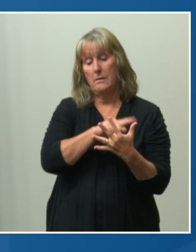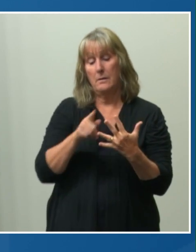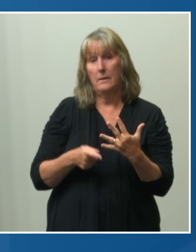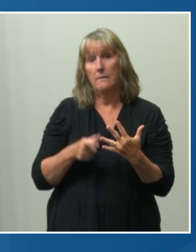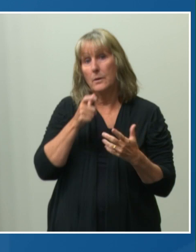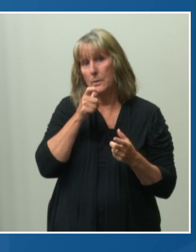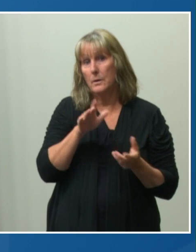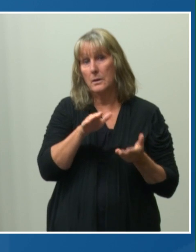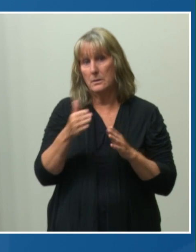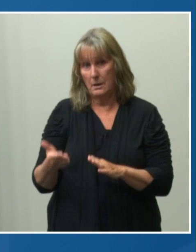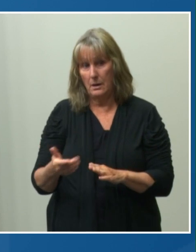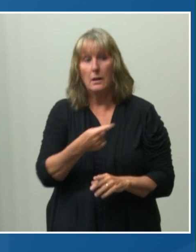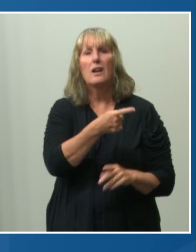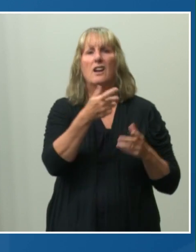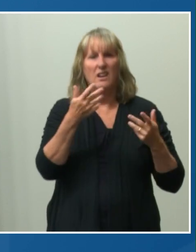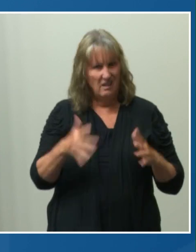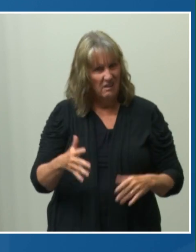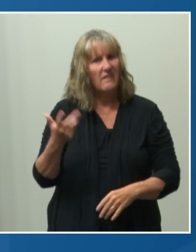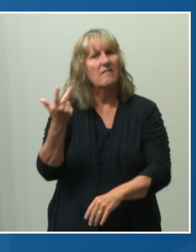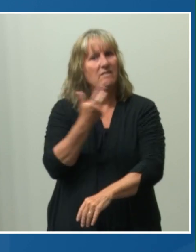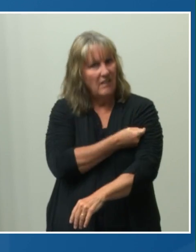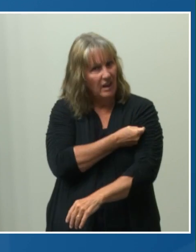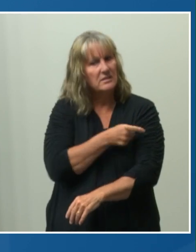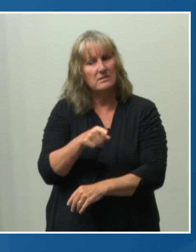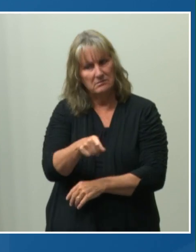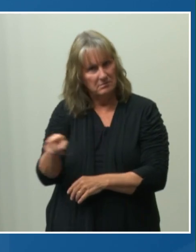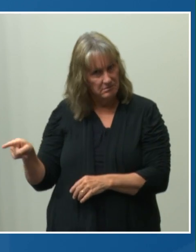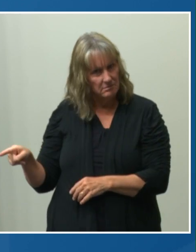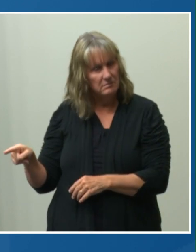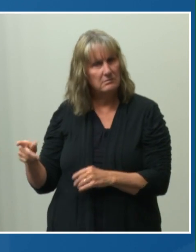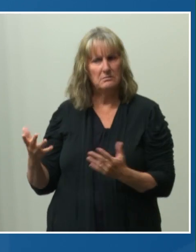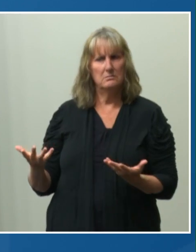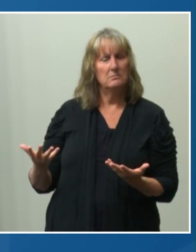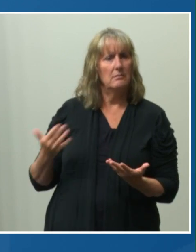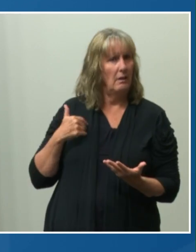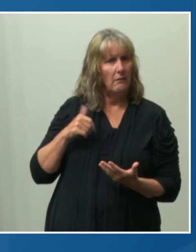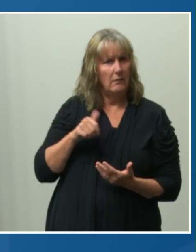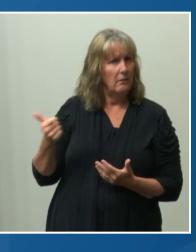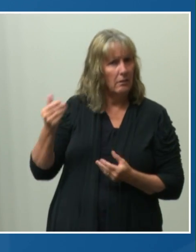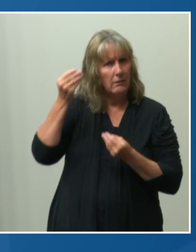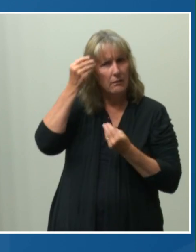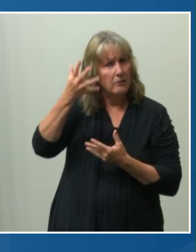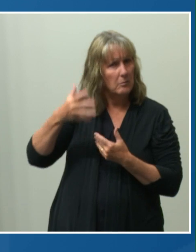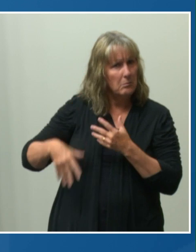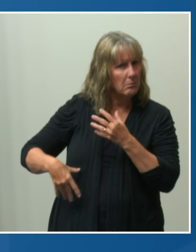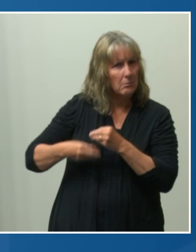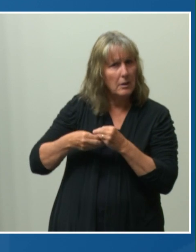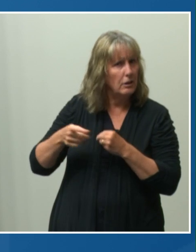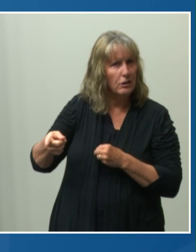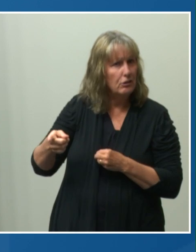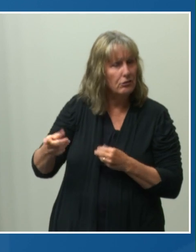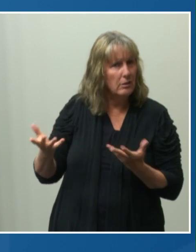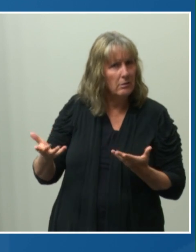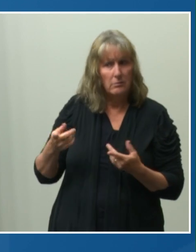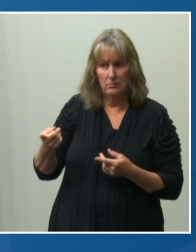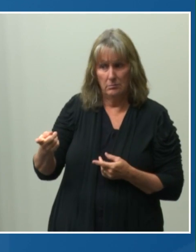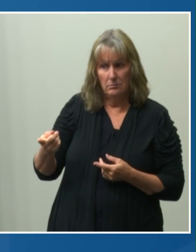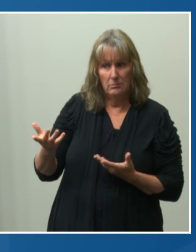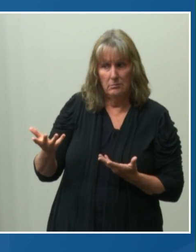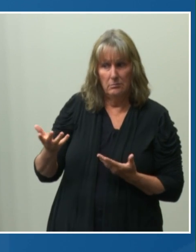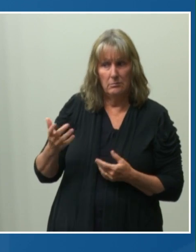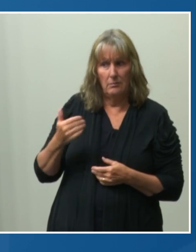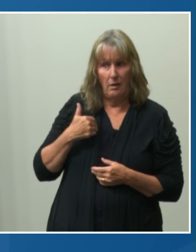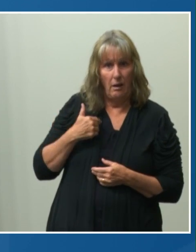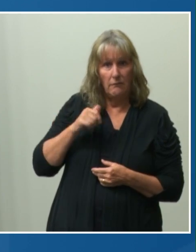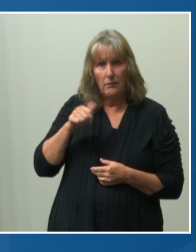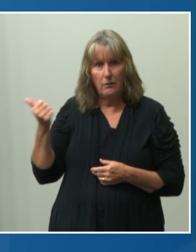who were vaccinated, do you have any other information about those patients? I mean, were they elderly people? Did